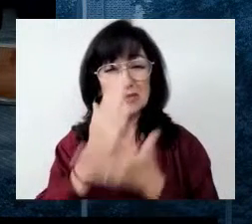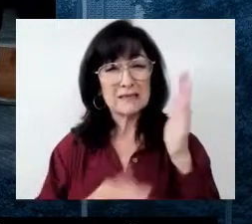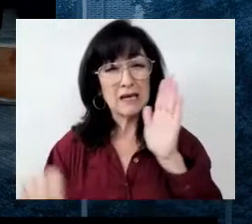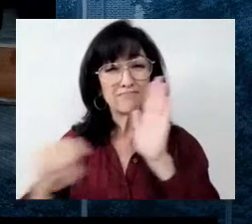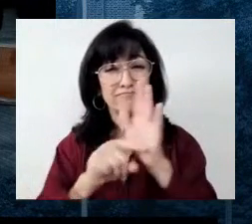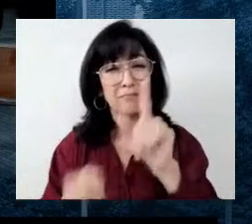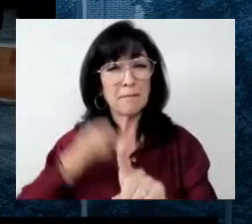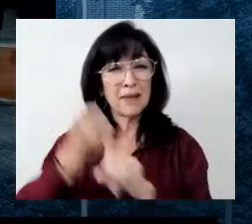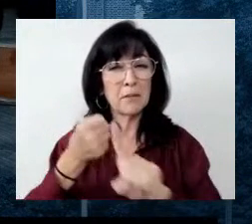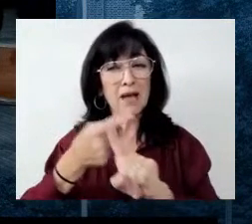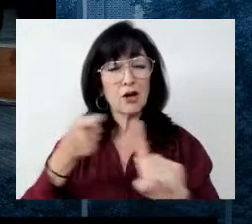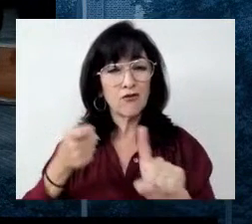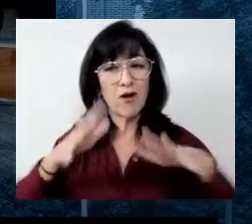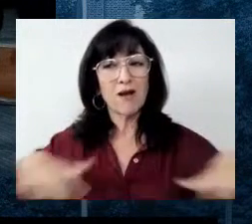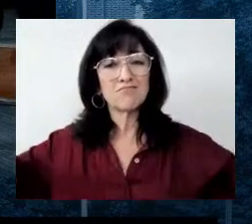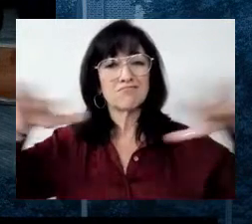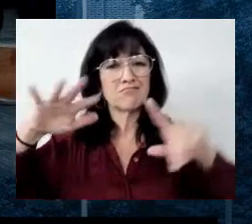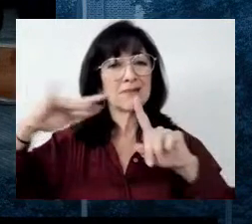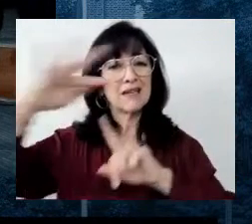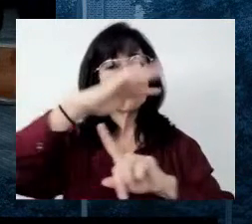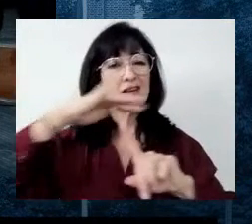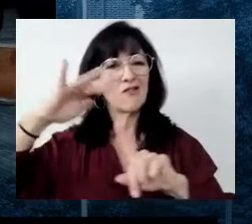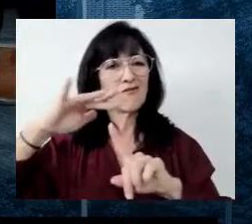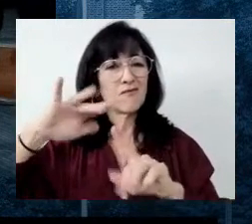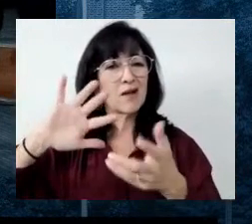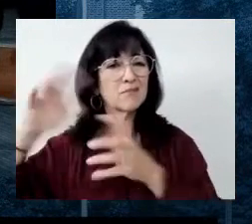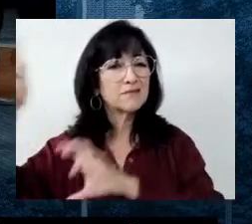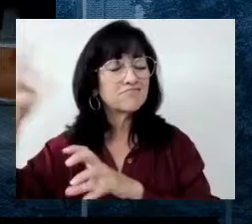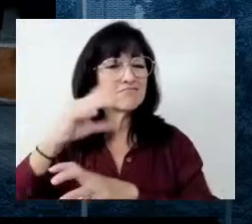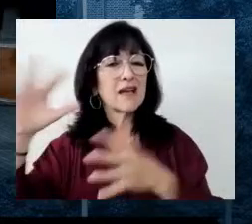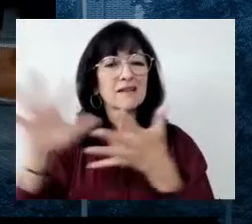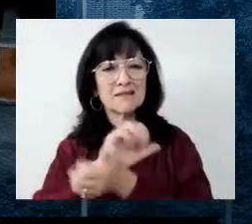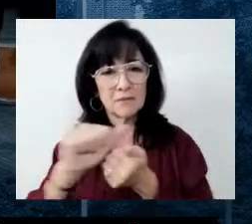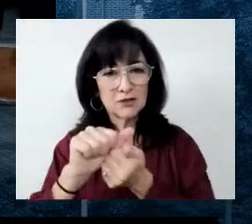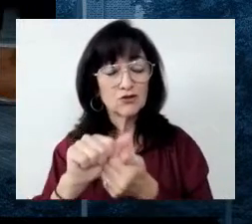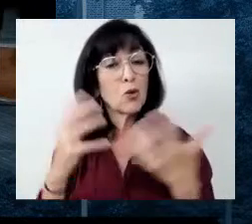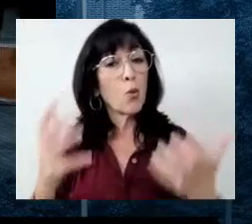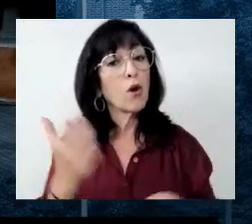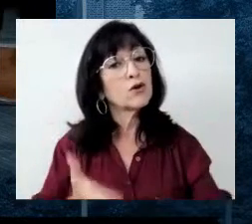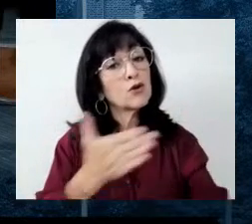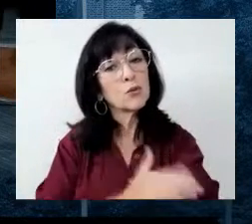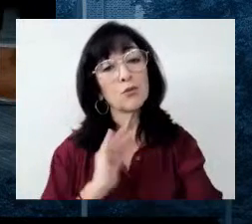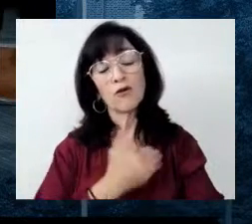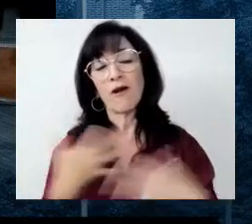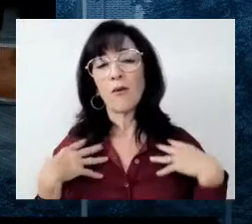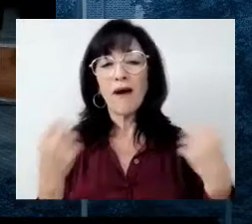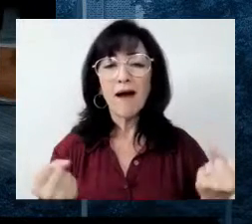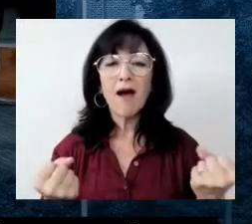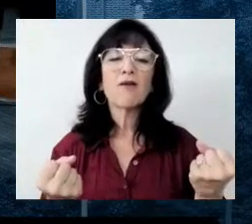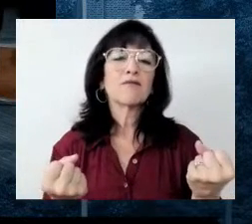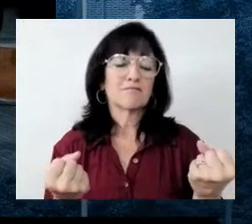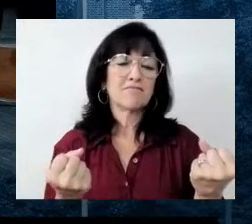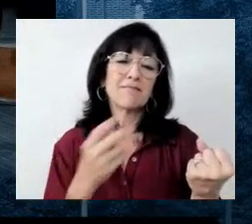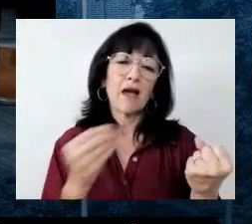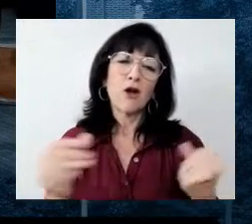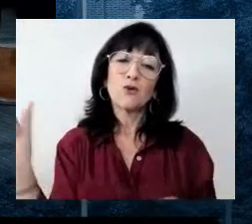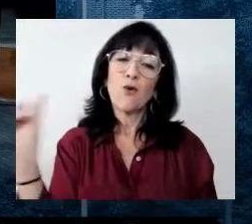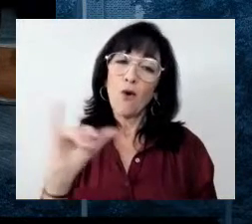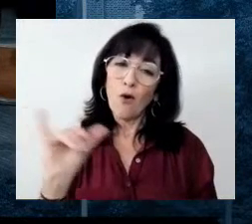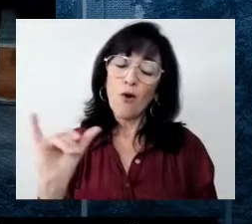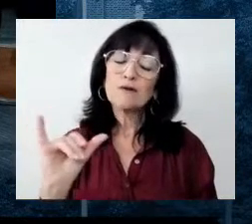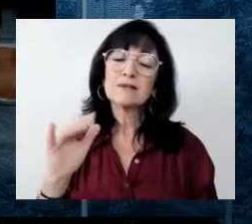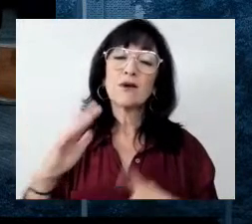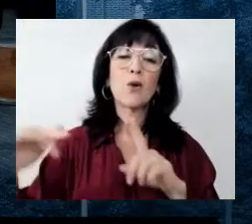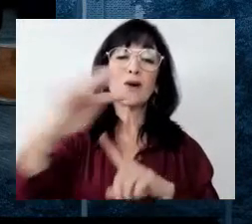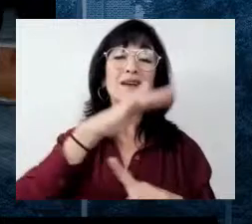impact on the environment, improve our health and wellness, and also work to increase our environmental literacy. The eco